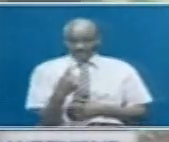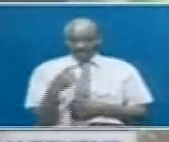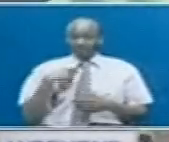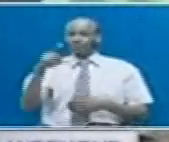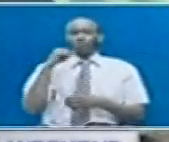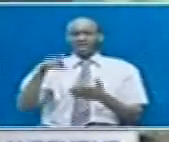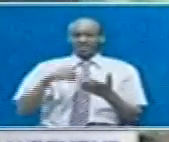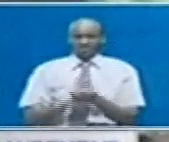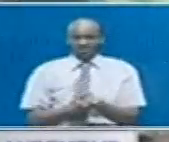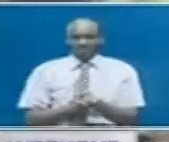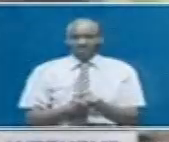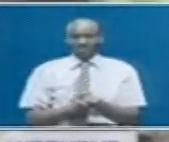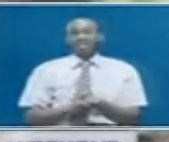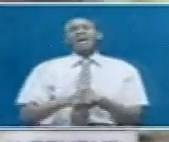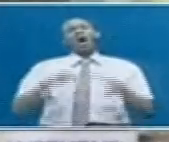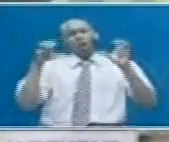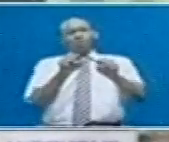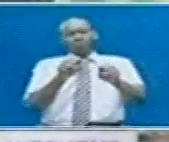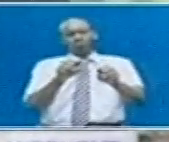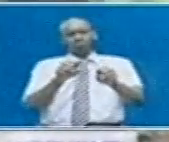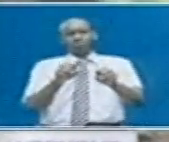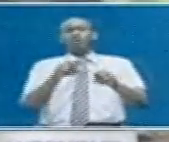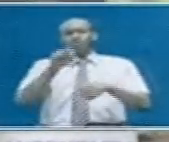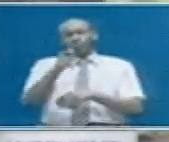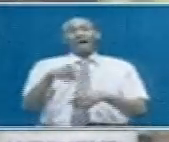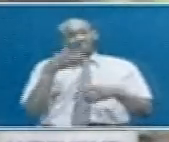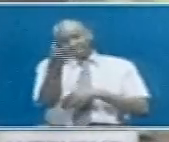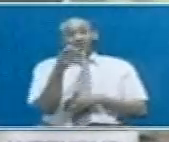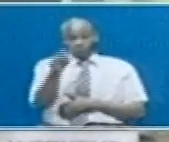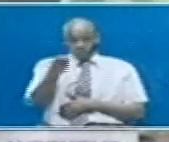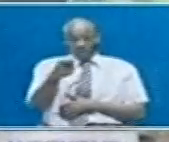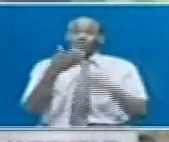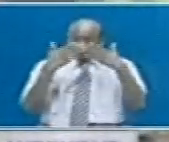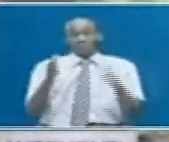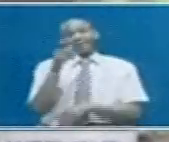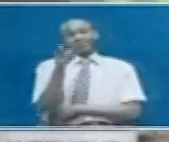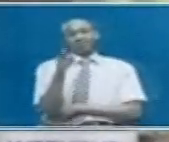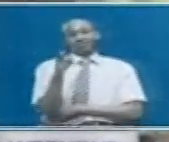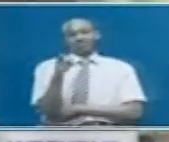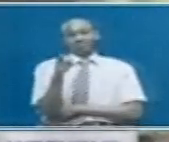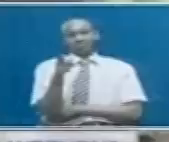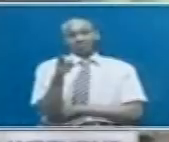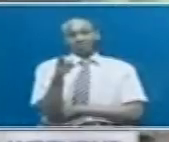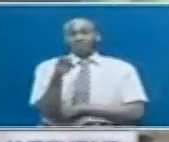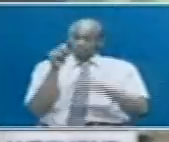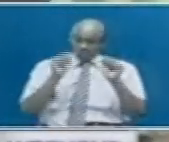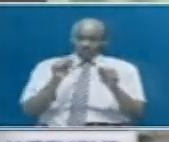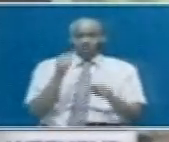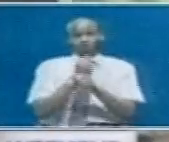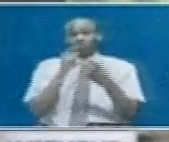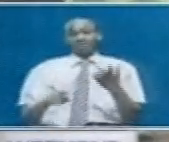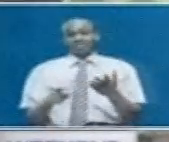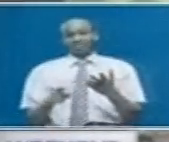kuambia ebu shikeni funguo mkafungue basi angalau